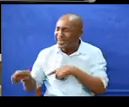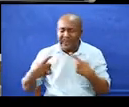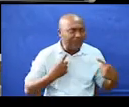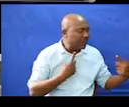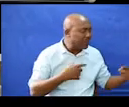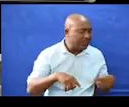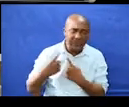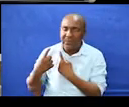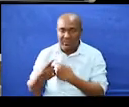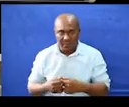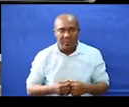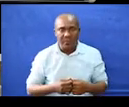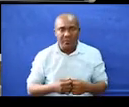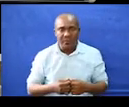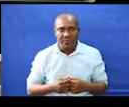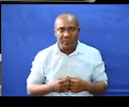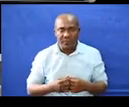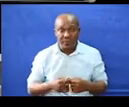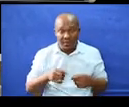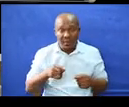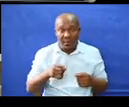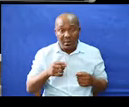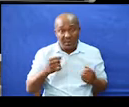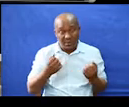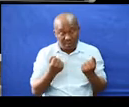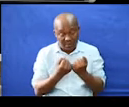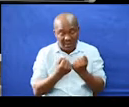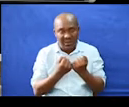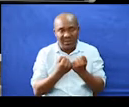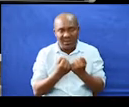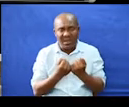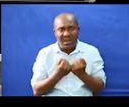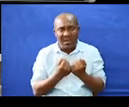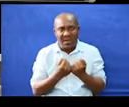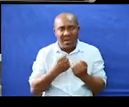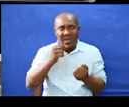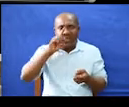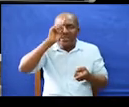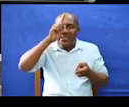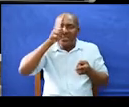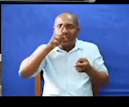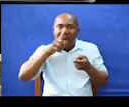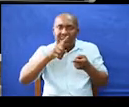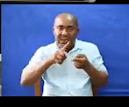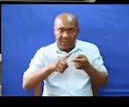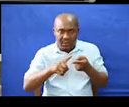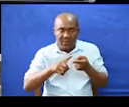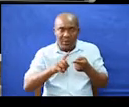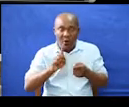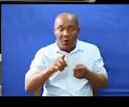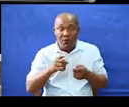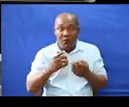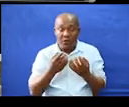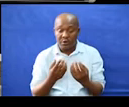was brought about the scarcity of shrubs in the vegetation.